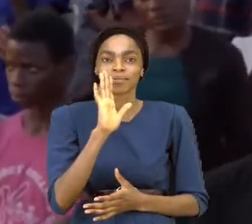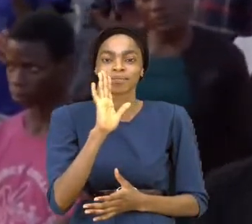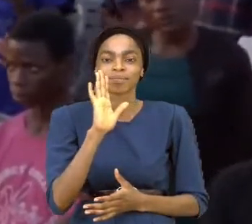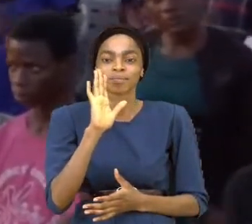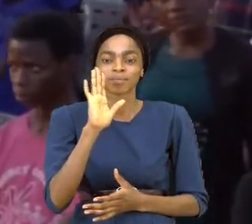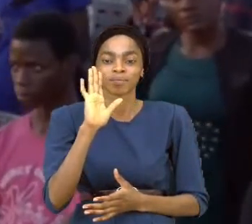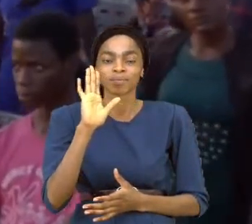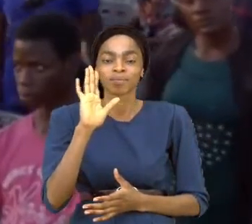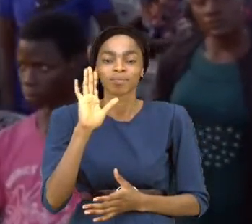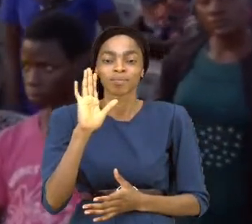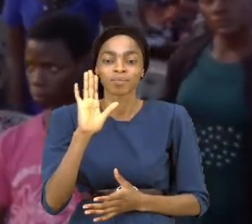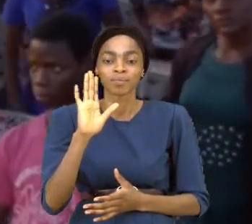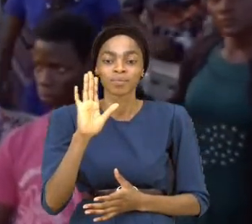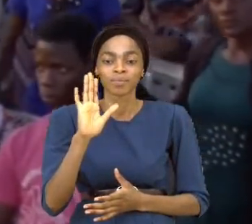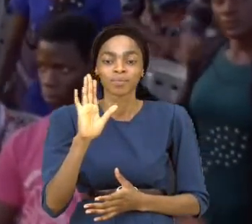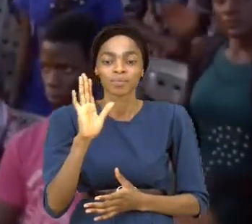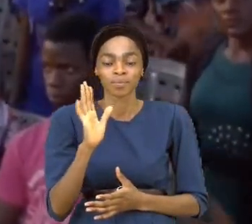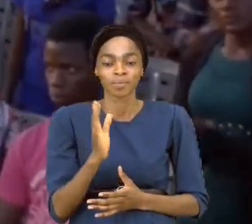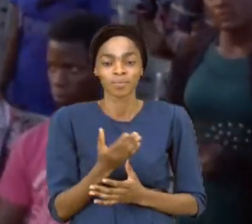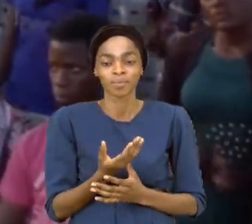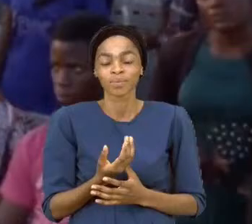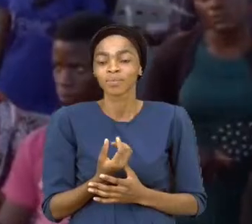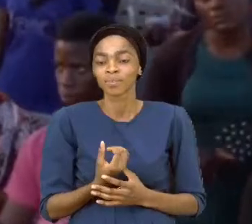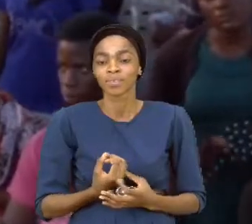Now sing with me, he's worthy.